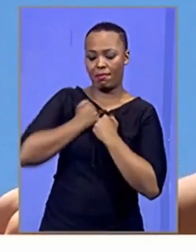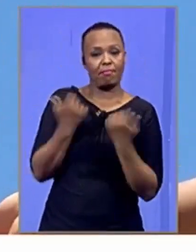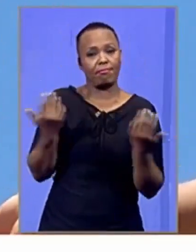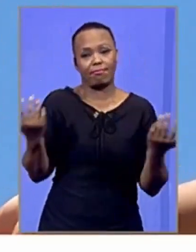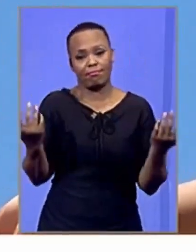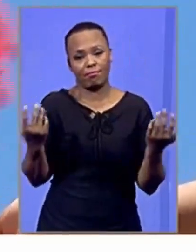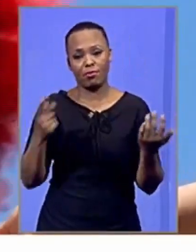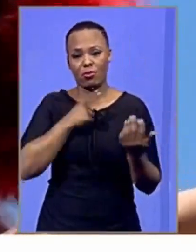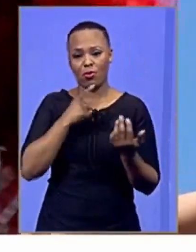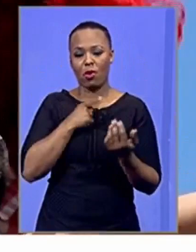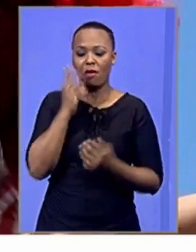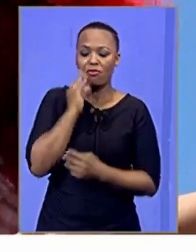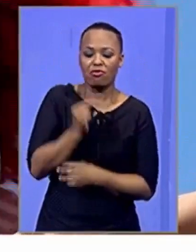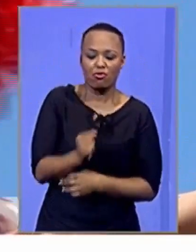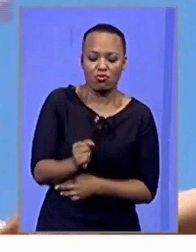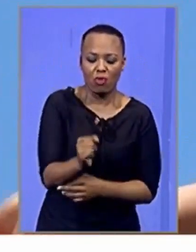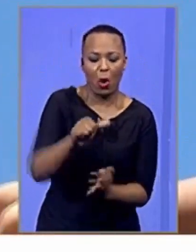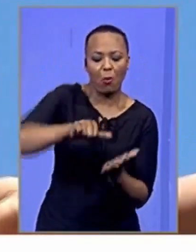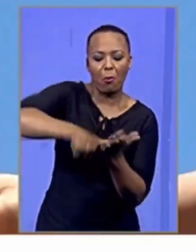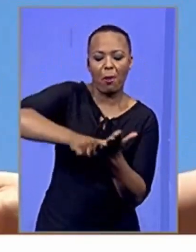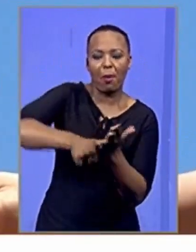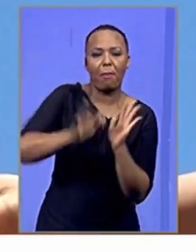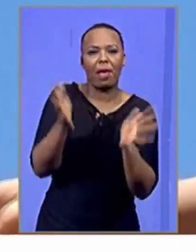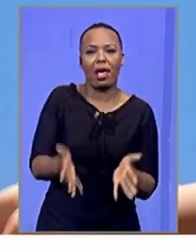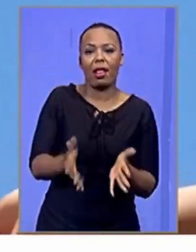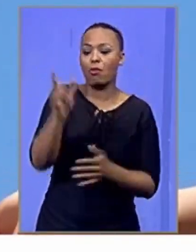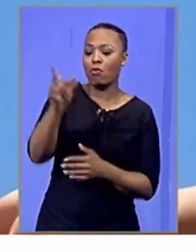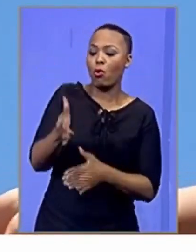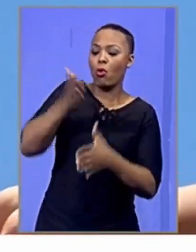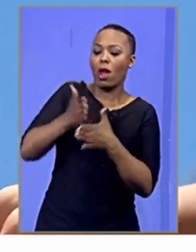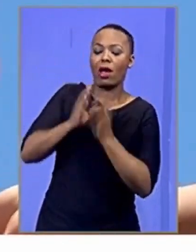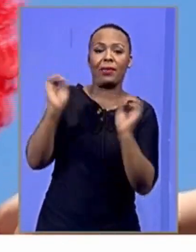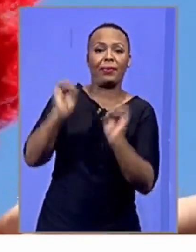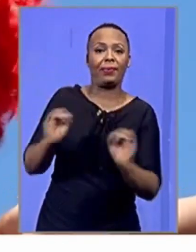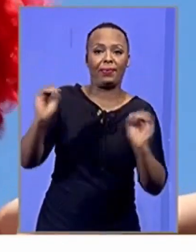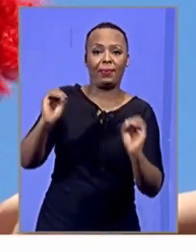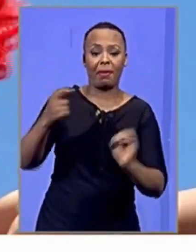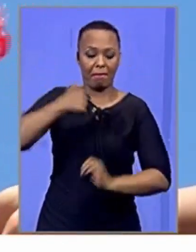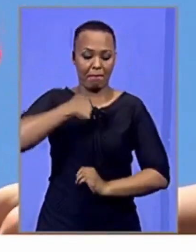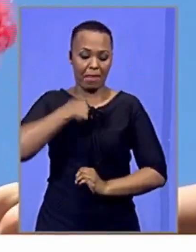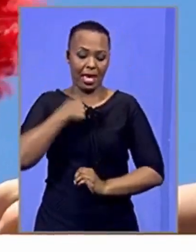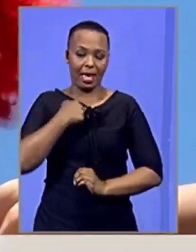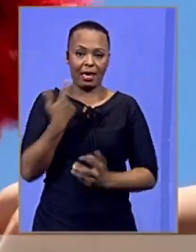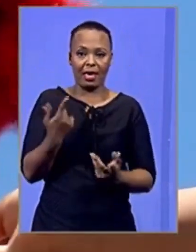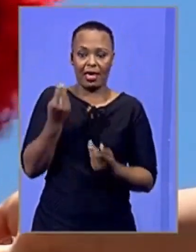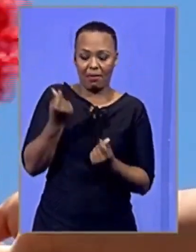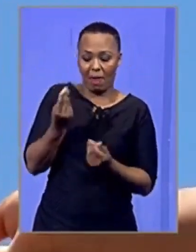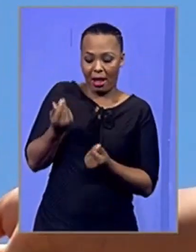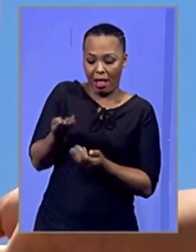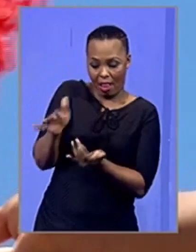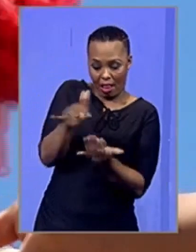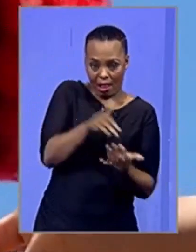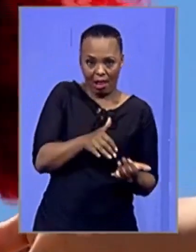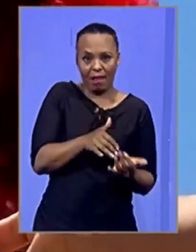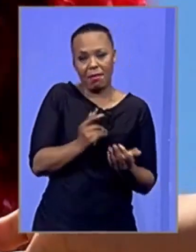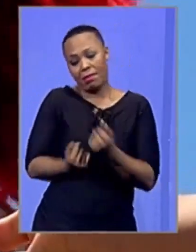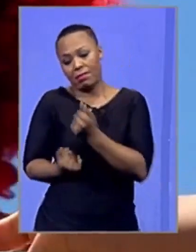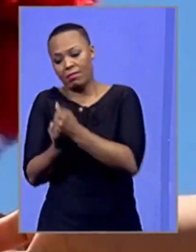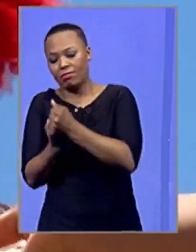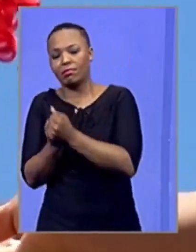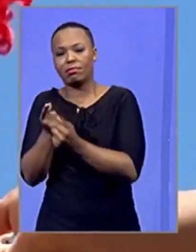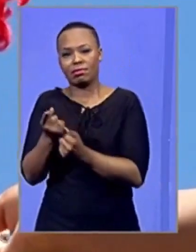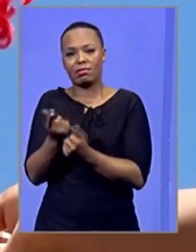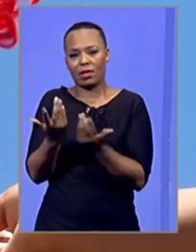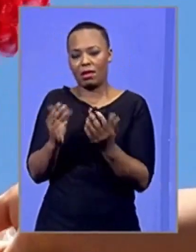o mama hela go la pension ga gona mongwe o berekang. So nna ka ke nang le yona ka tlatseletsa hore ba kgone go